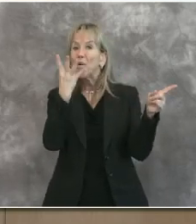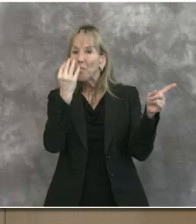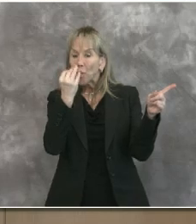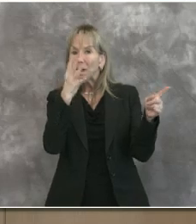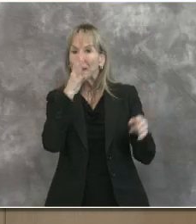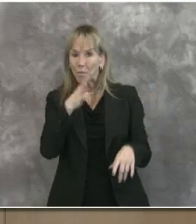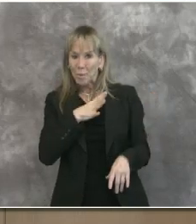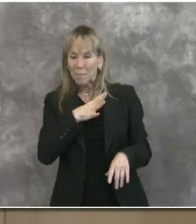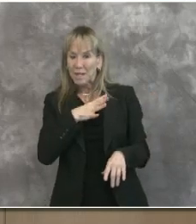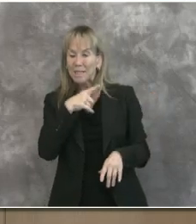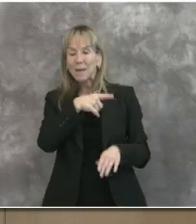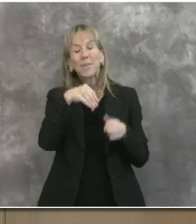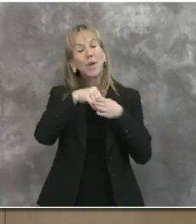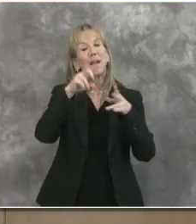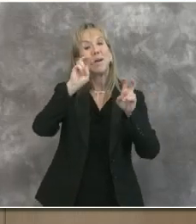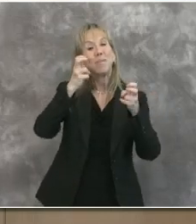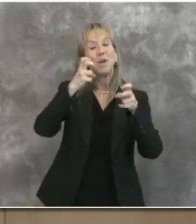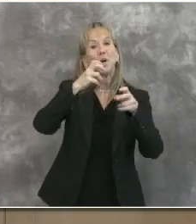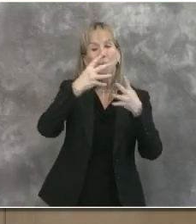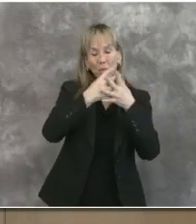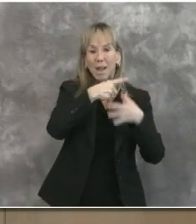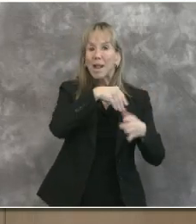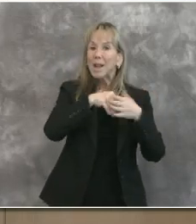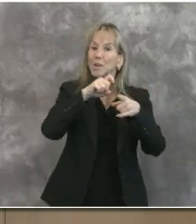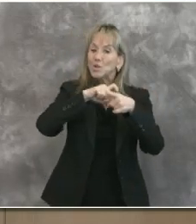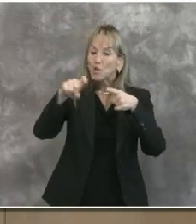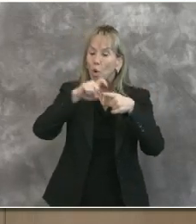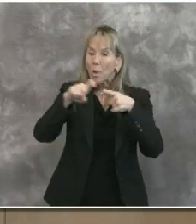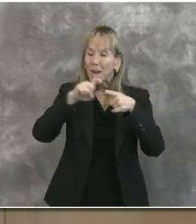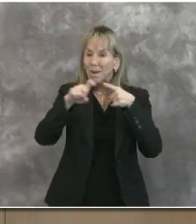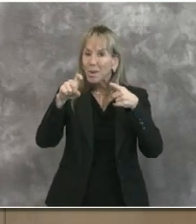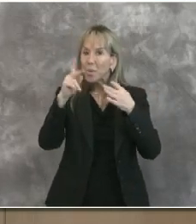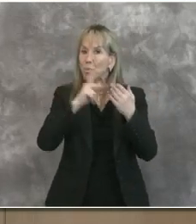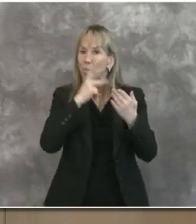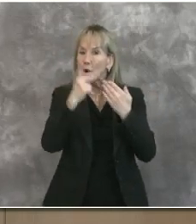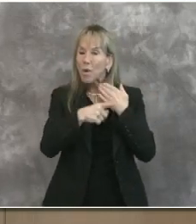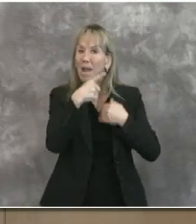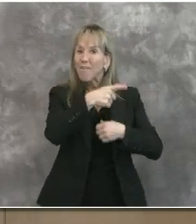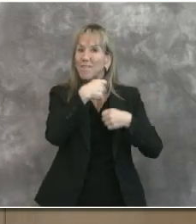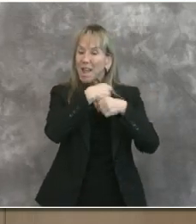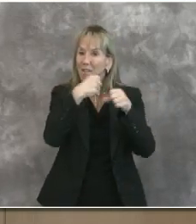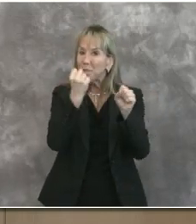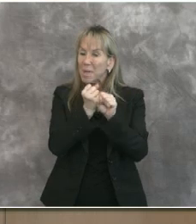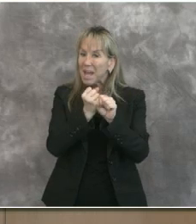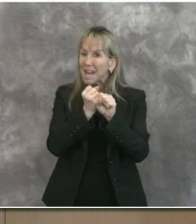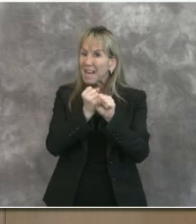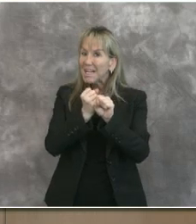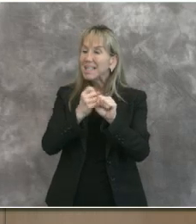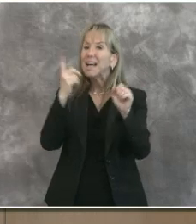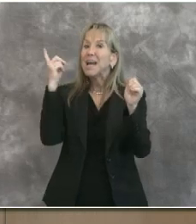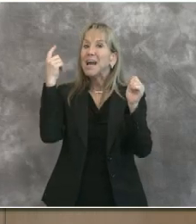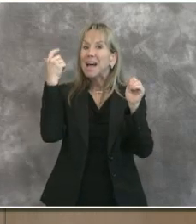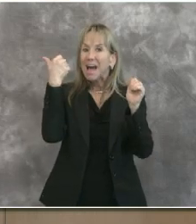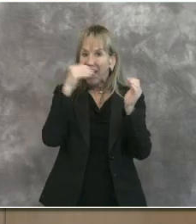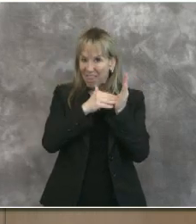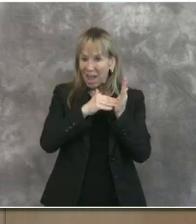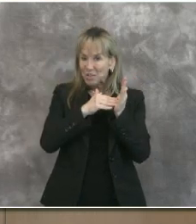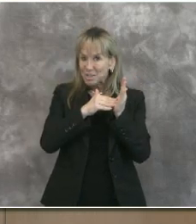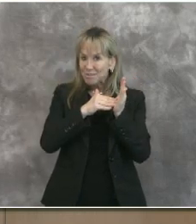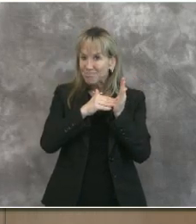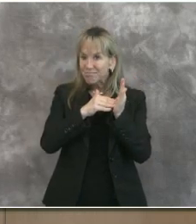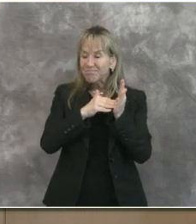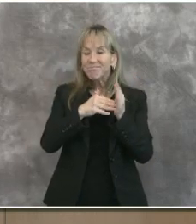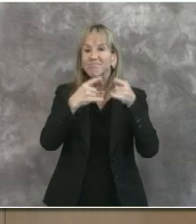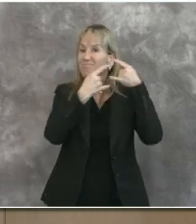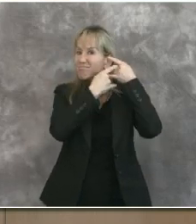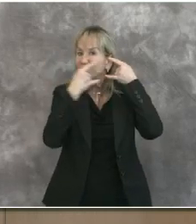of the Las Colinas Sewing Program, and they have made over 10,000 facial coverings since March. These facial